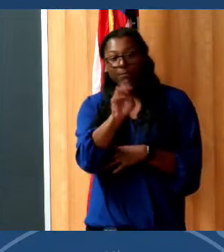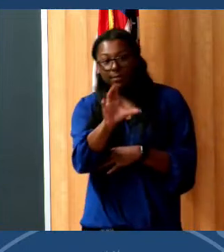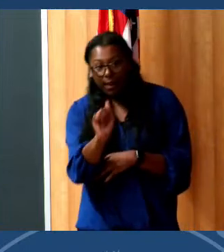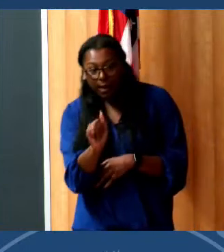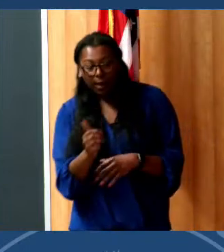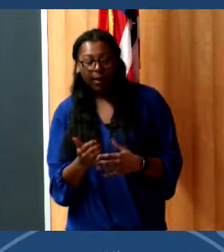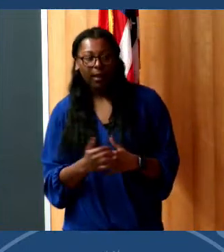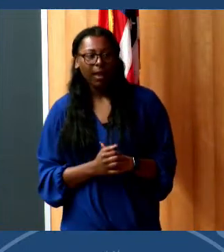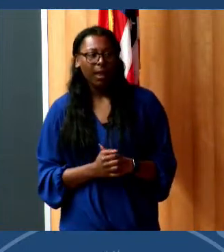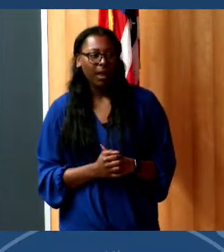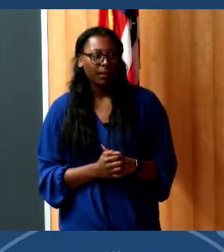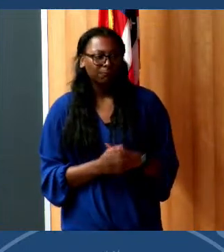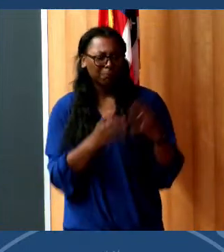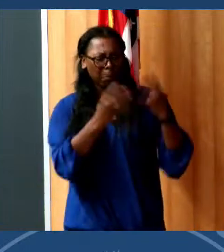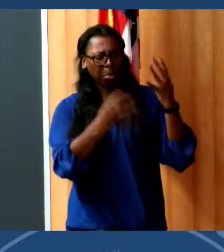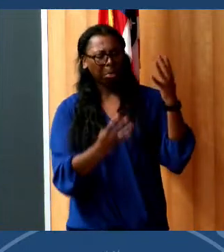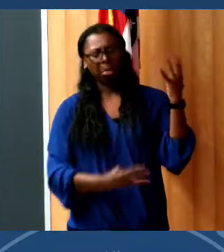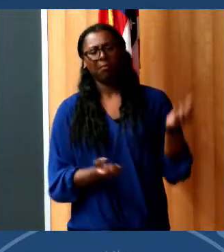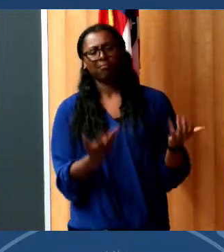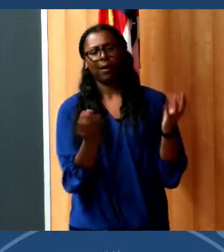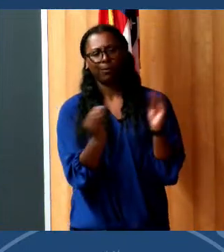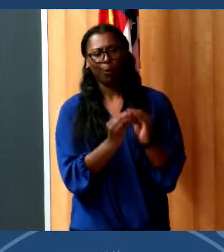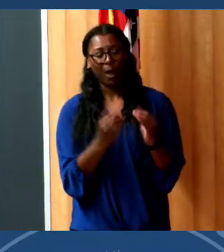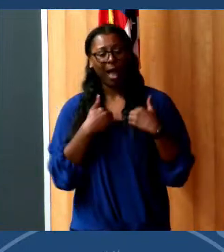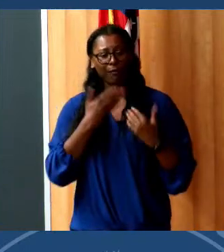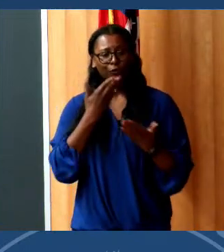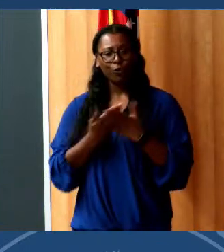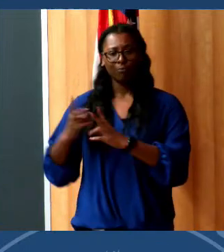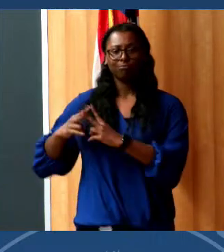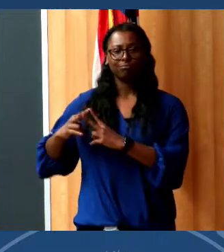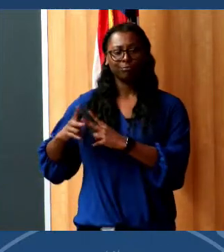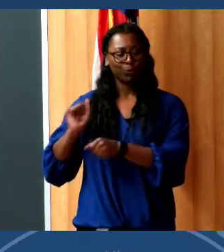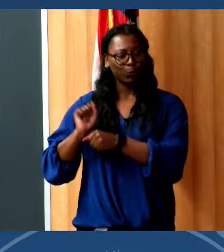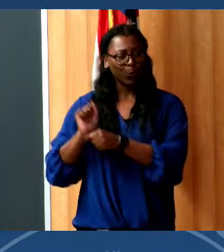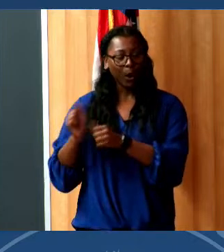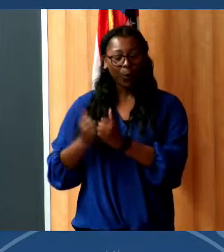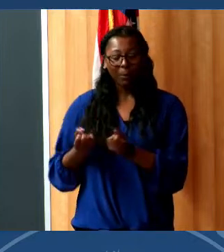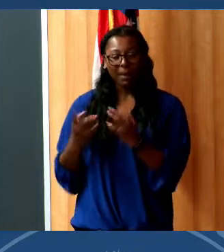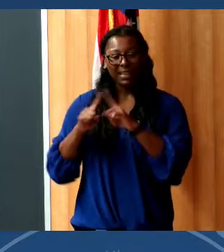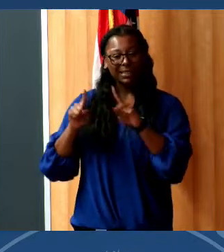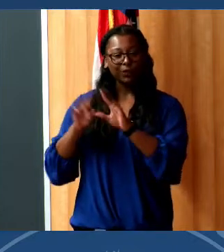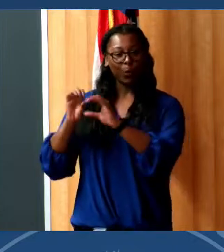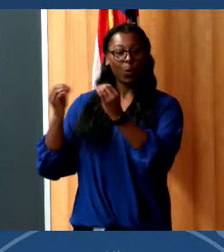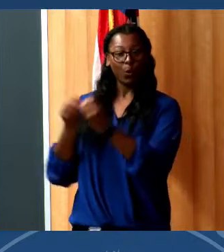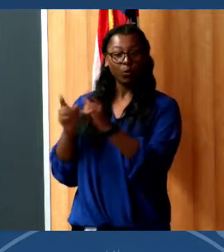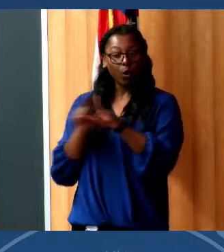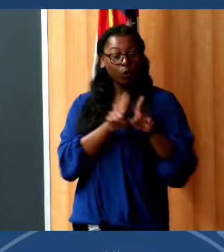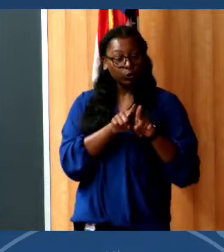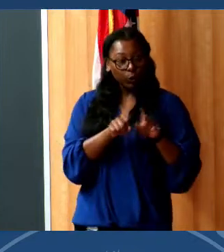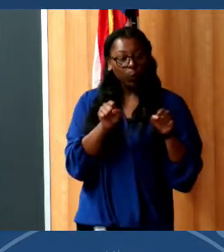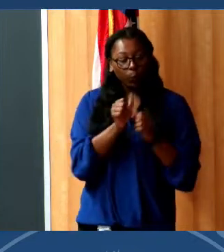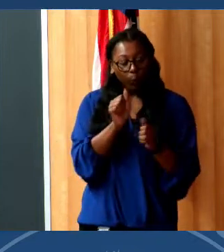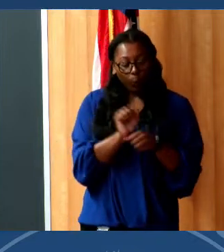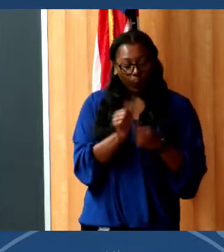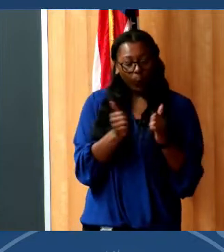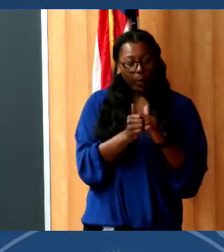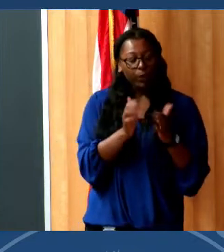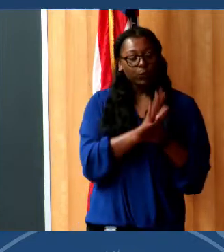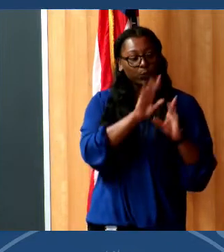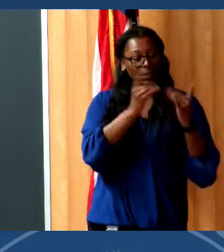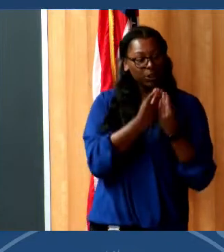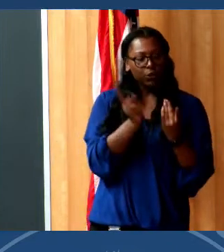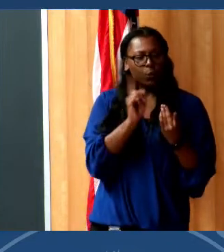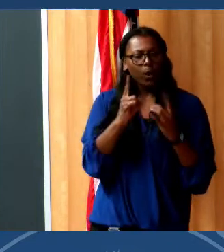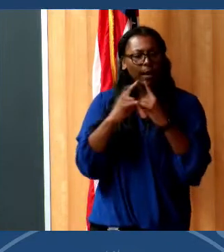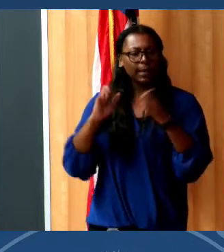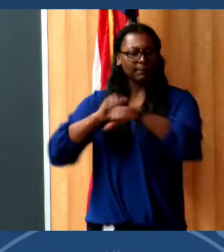YMCA. And so we had a good partnership with many of those organizations with the school districts in which the camps were